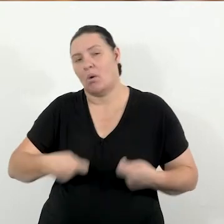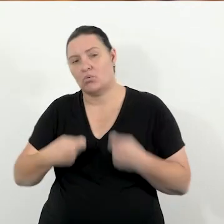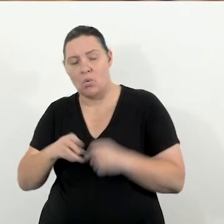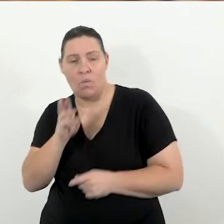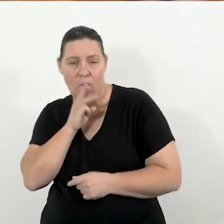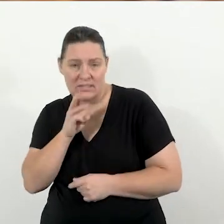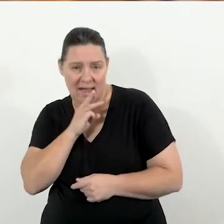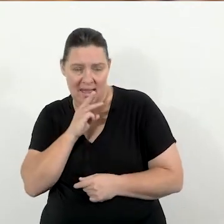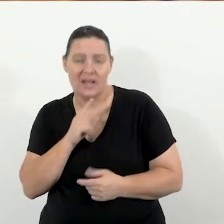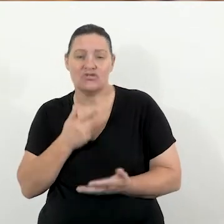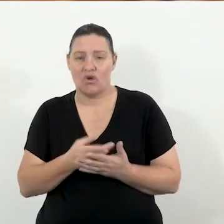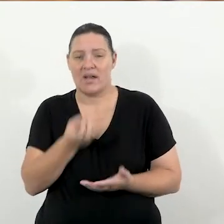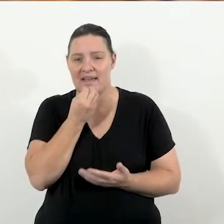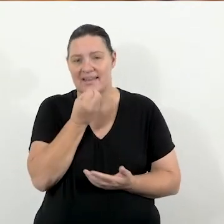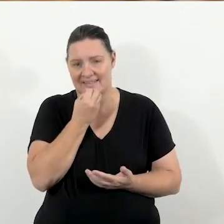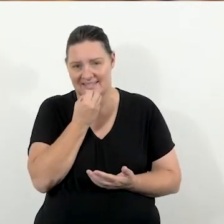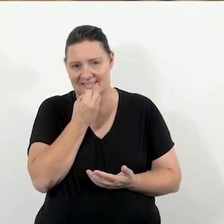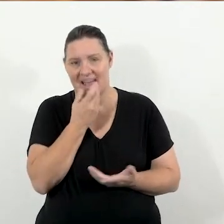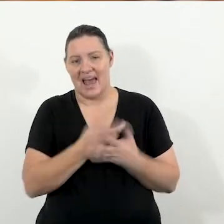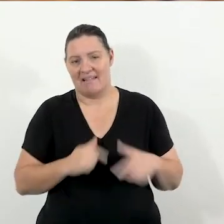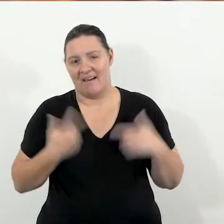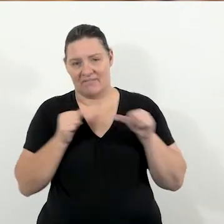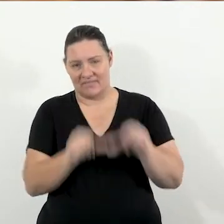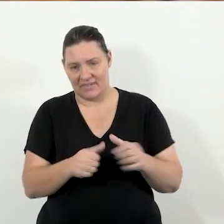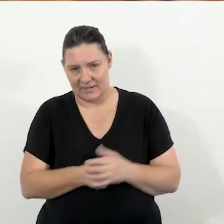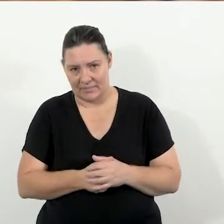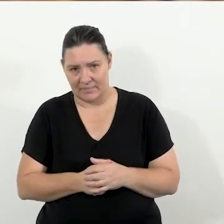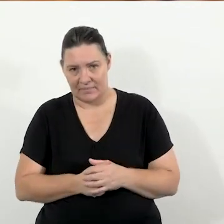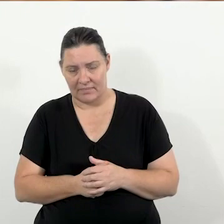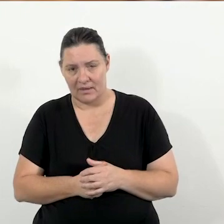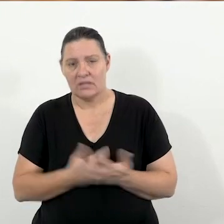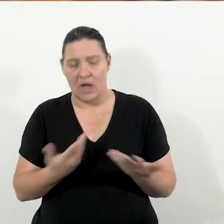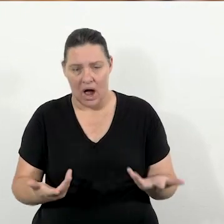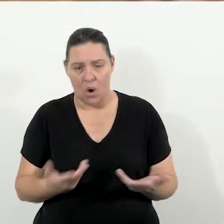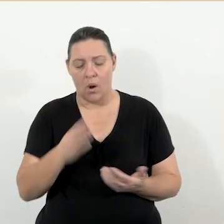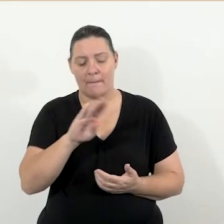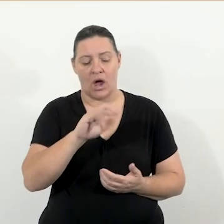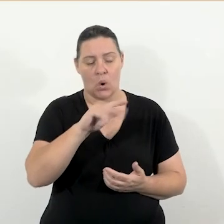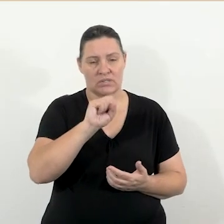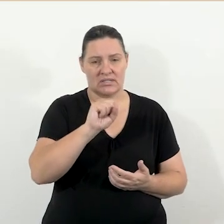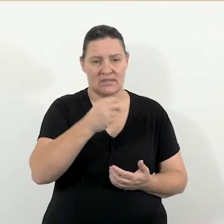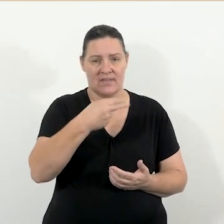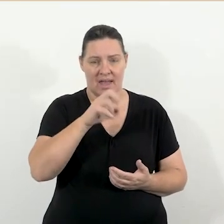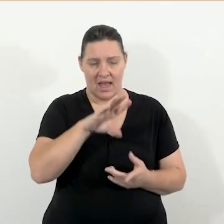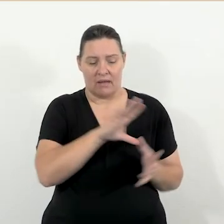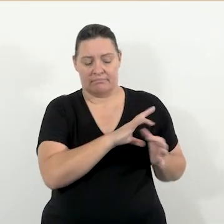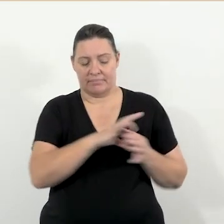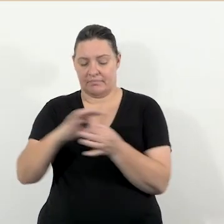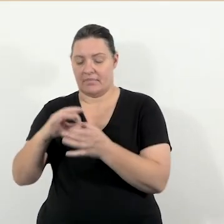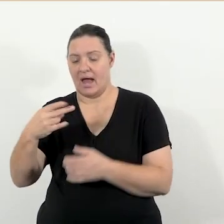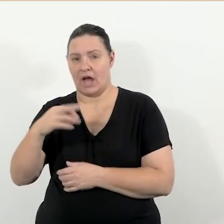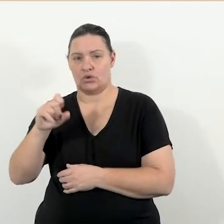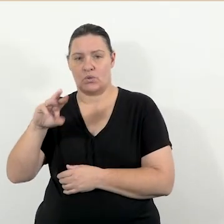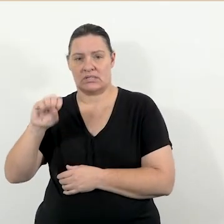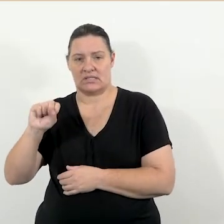with water in order for them to eat and survive. So that is how the biosphere interacts with the